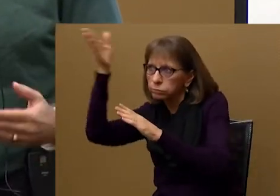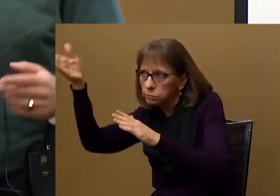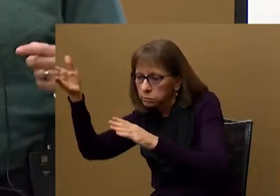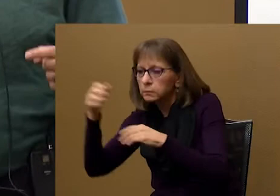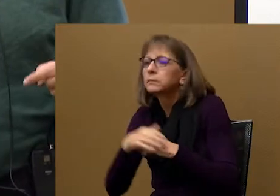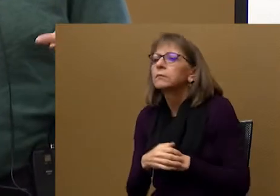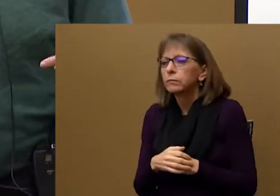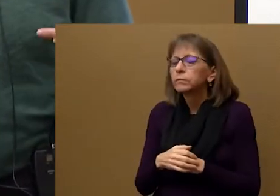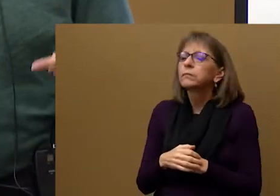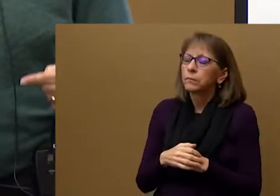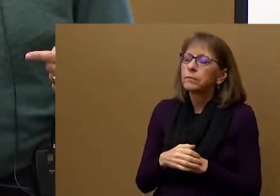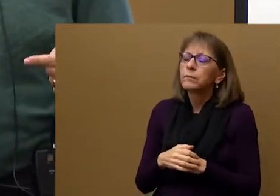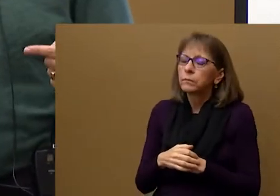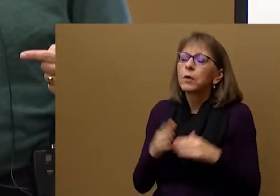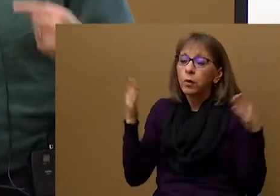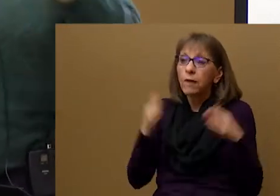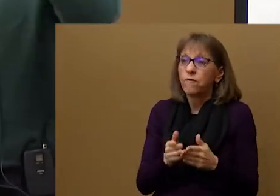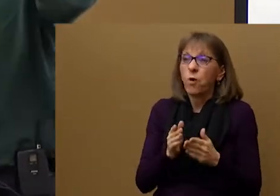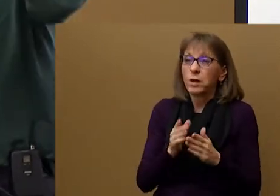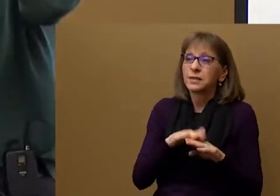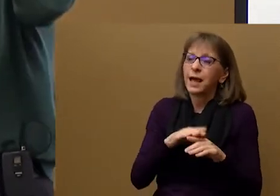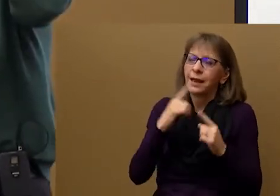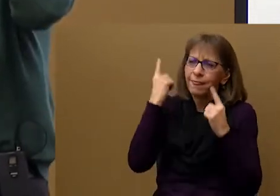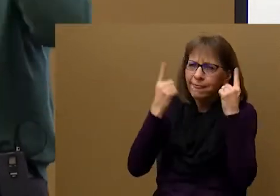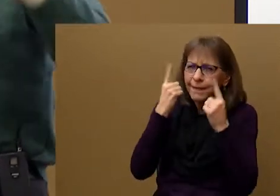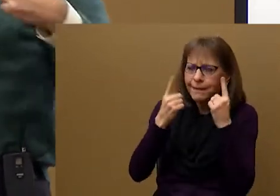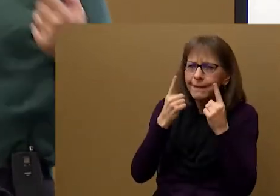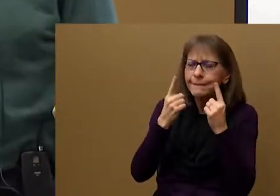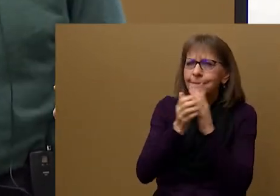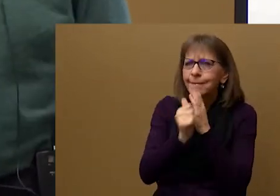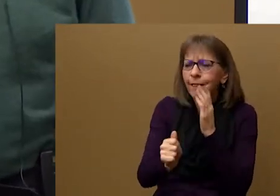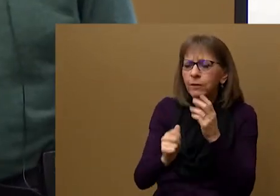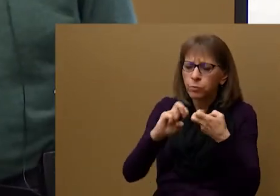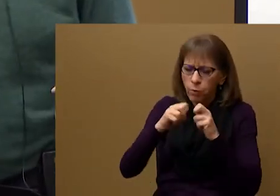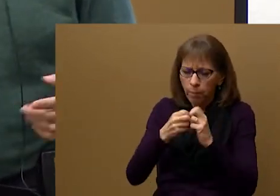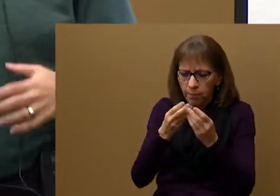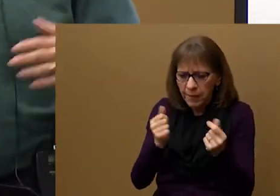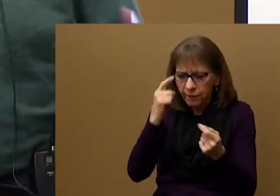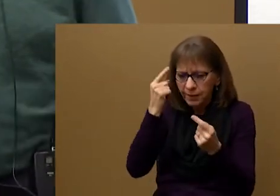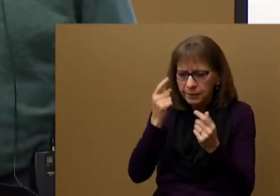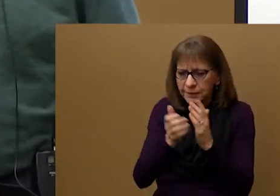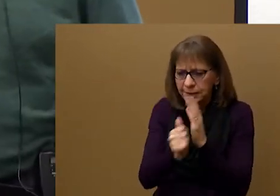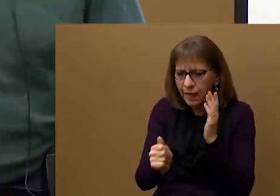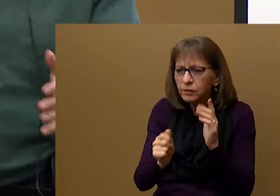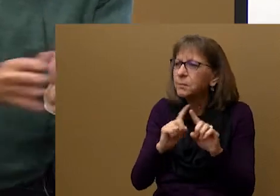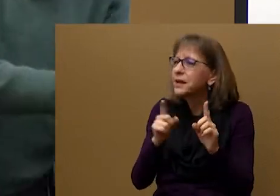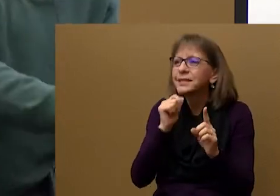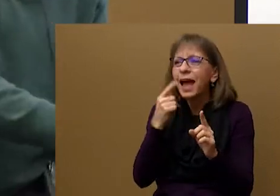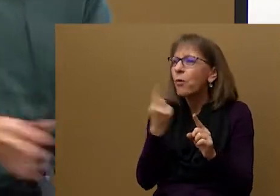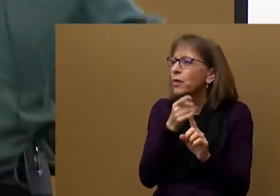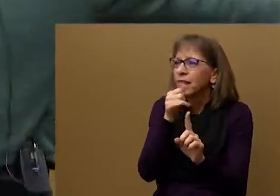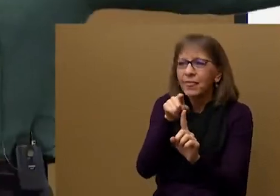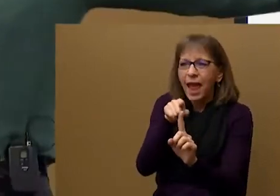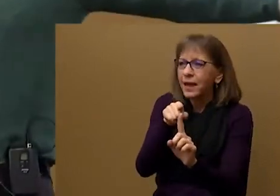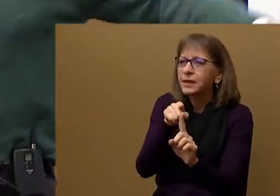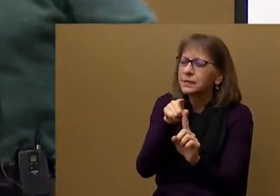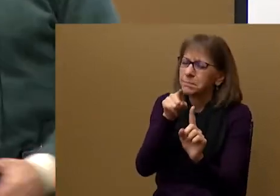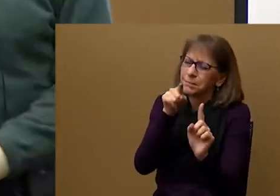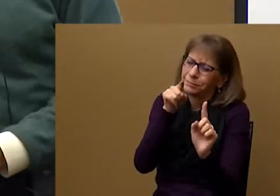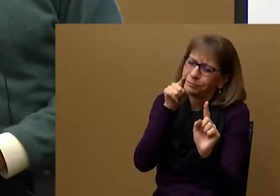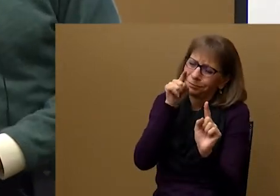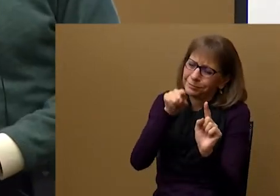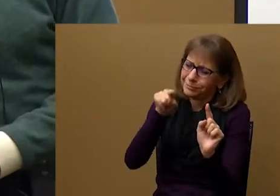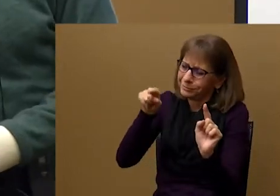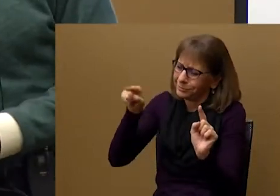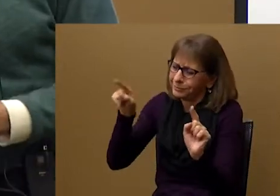learn. We're going to focus mainly on thinking skills, problem-solving skills, but it's not just that. It's a whole smorgasbord